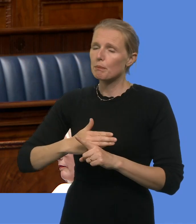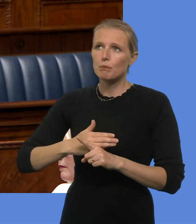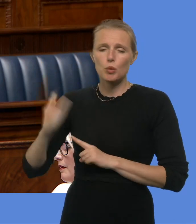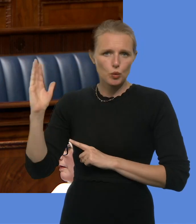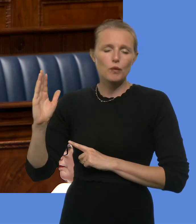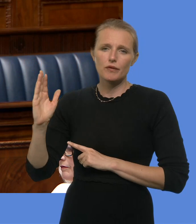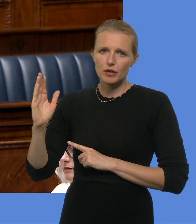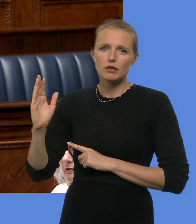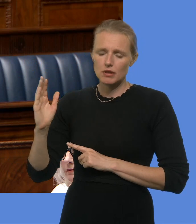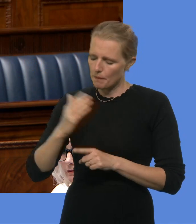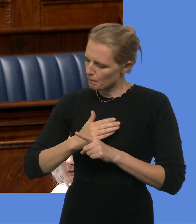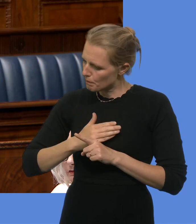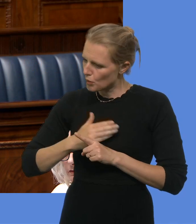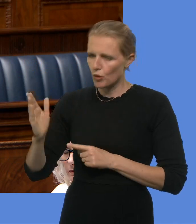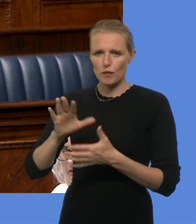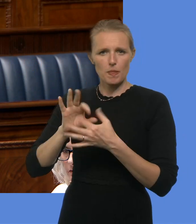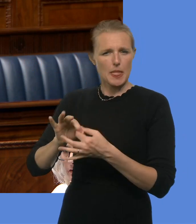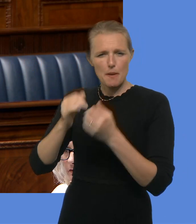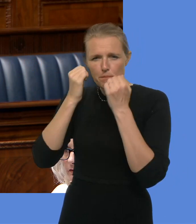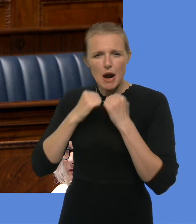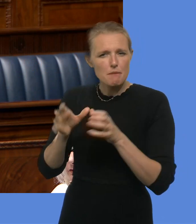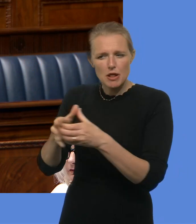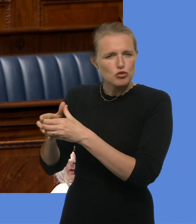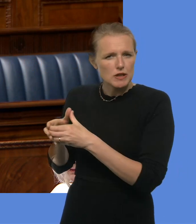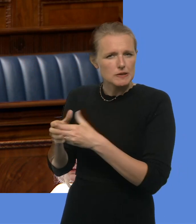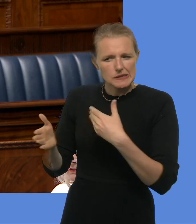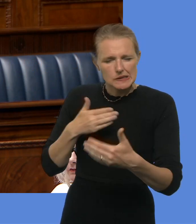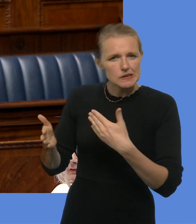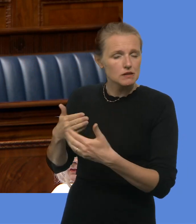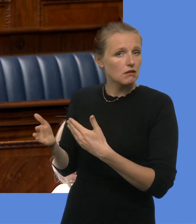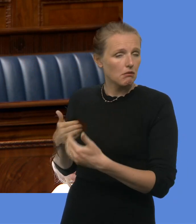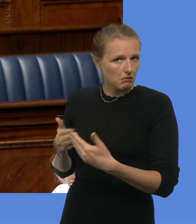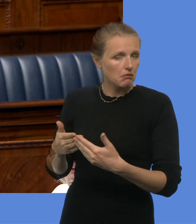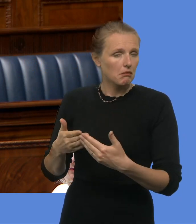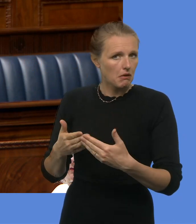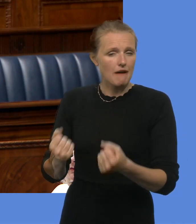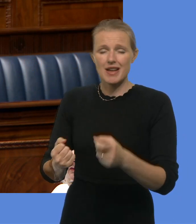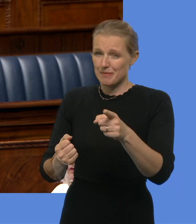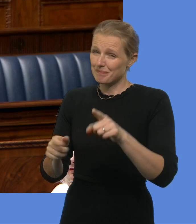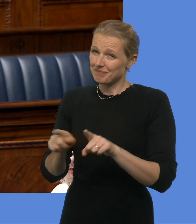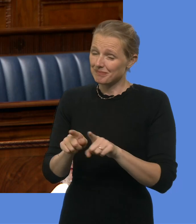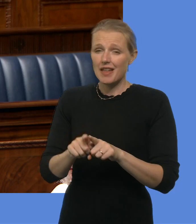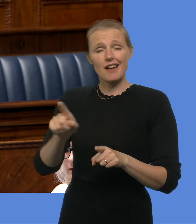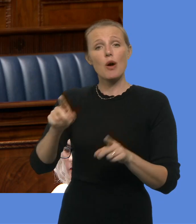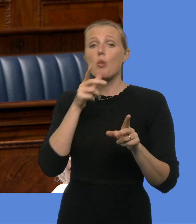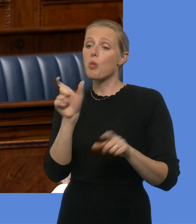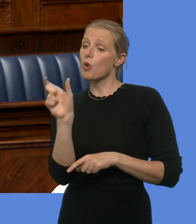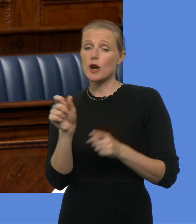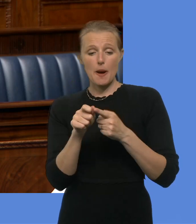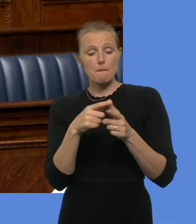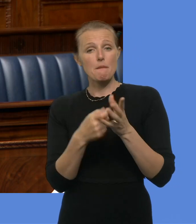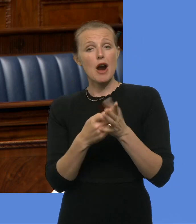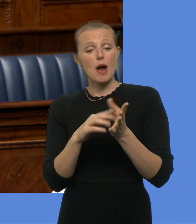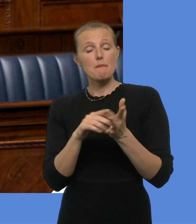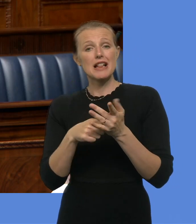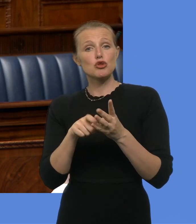tackling paramilitarism, but we also need to acknowledge the complexity of the issue, that very often what we call paramilitarism here is simply criminality,